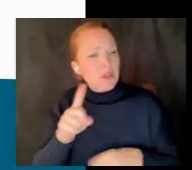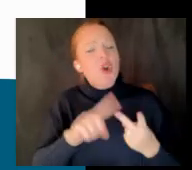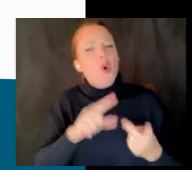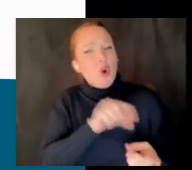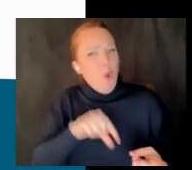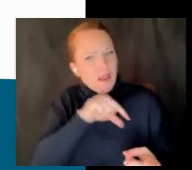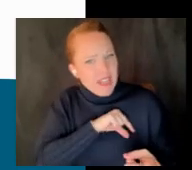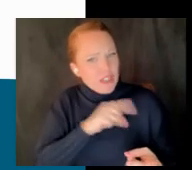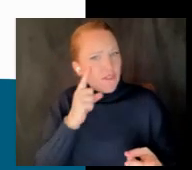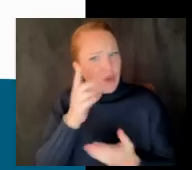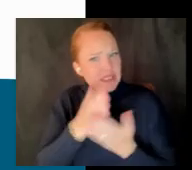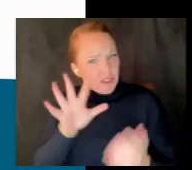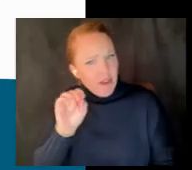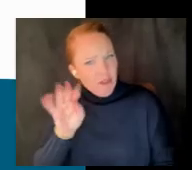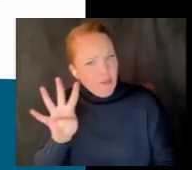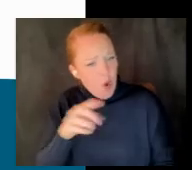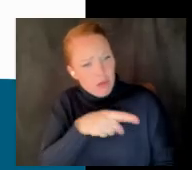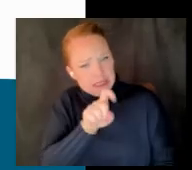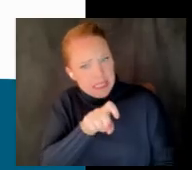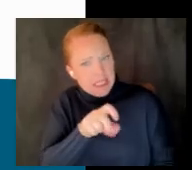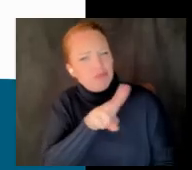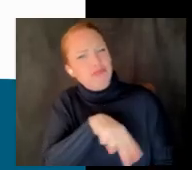Section 504 is warranted.